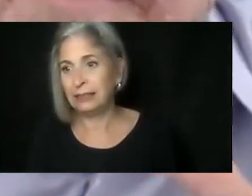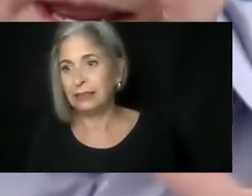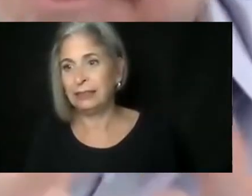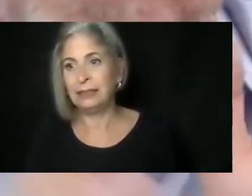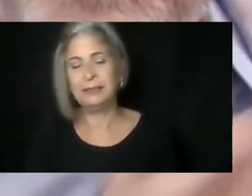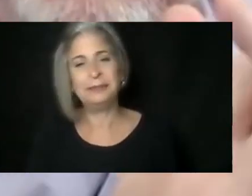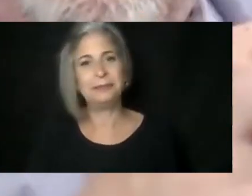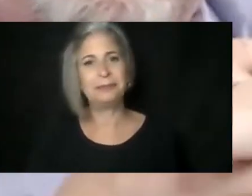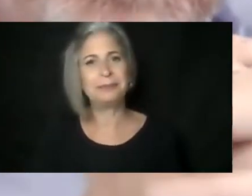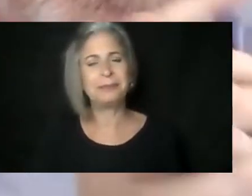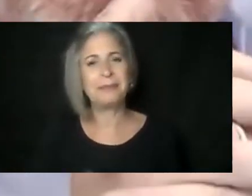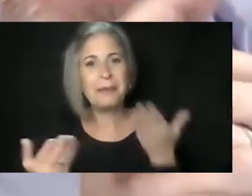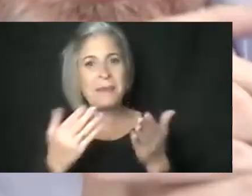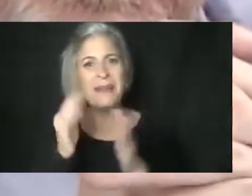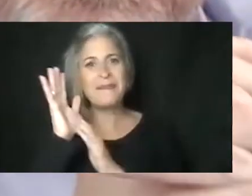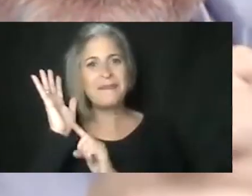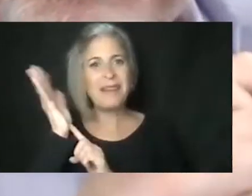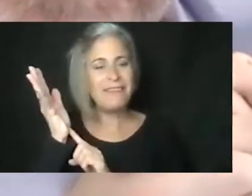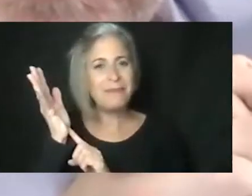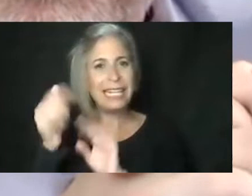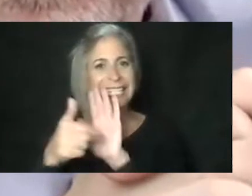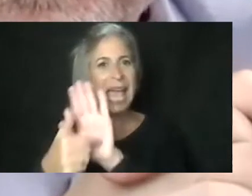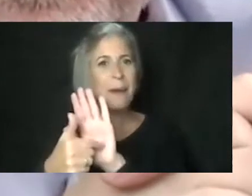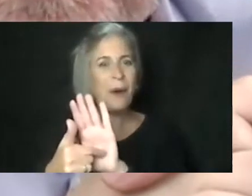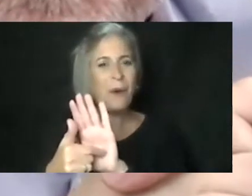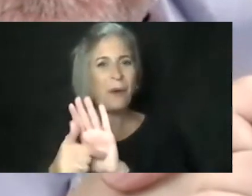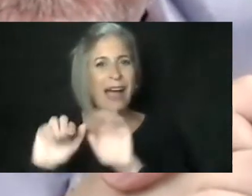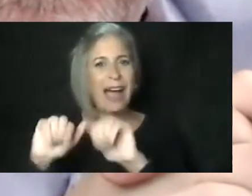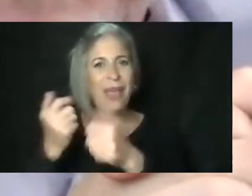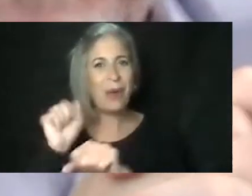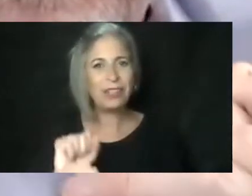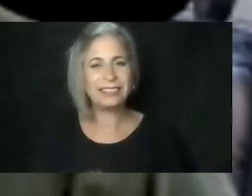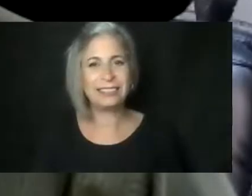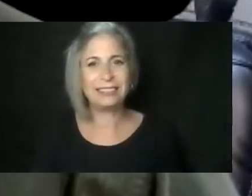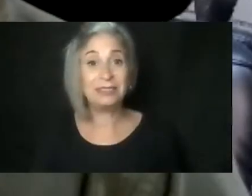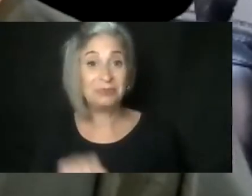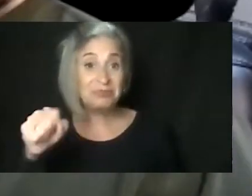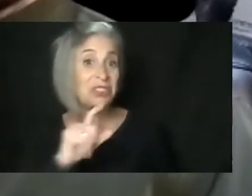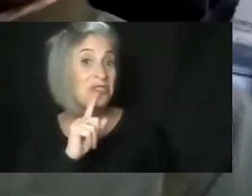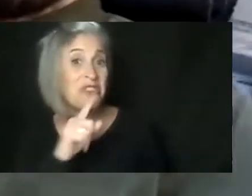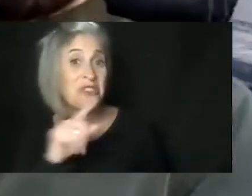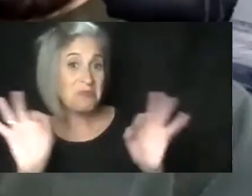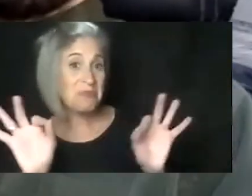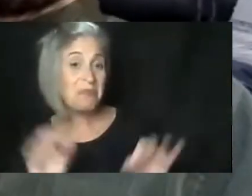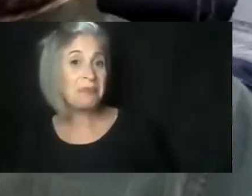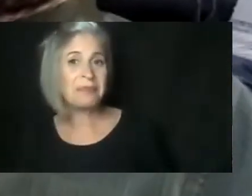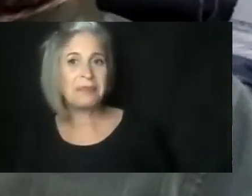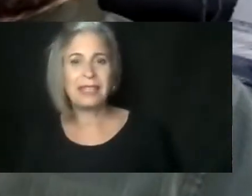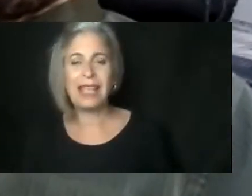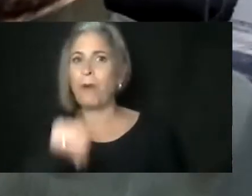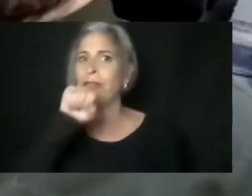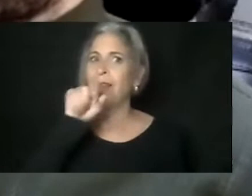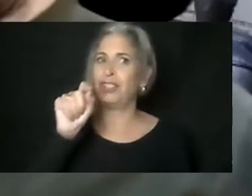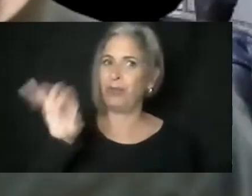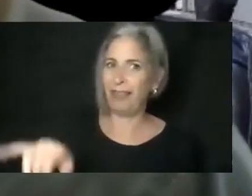like maybe a little 5-minute demo of how one of those works. Sure, absolutely. I would love